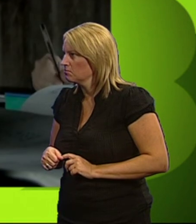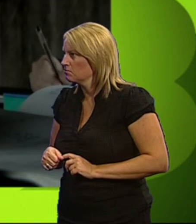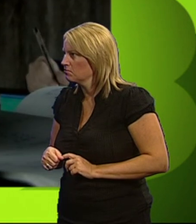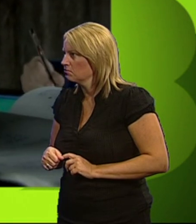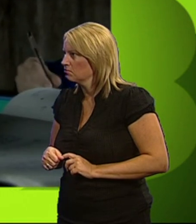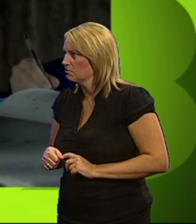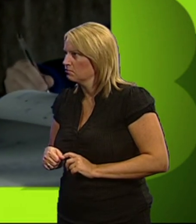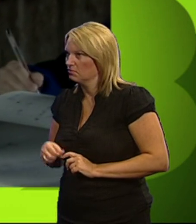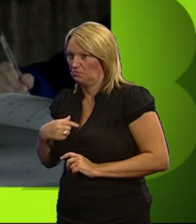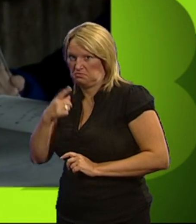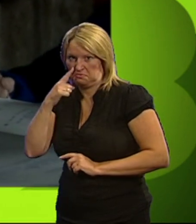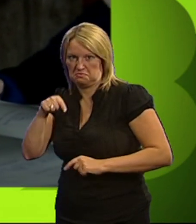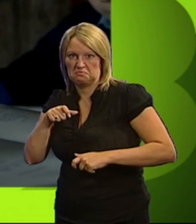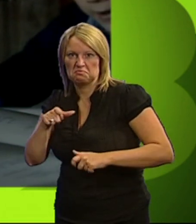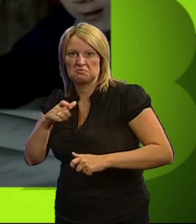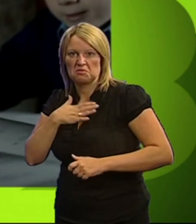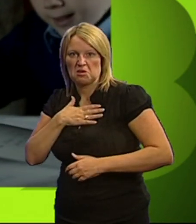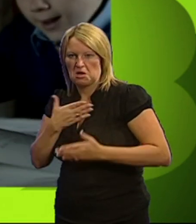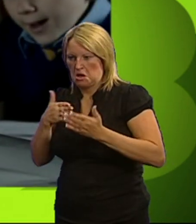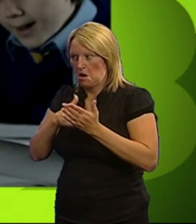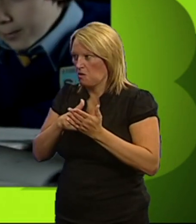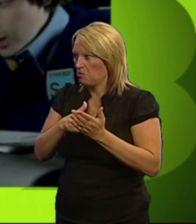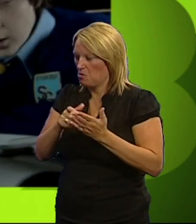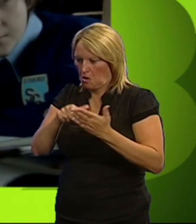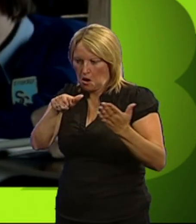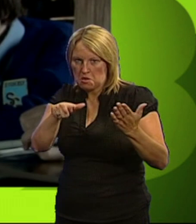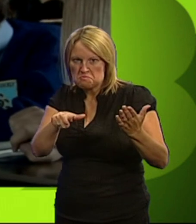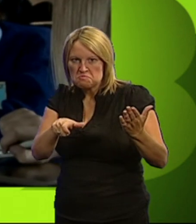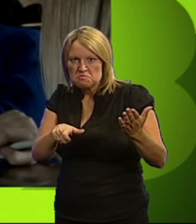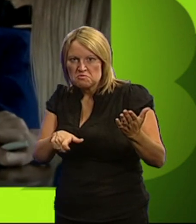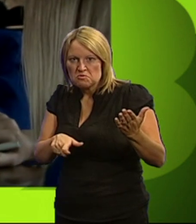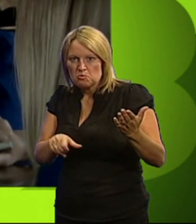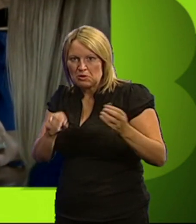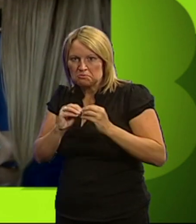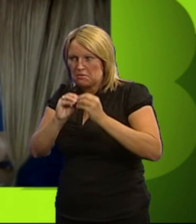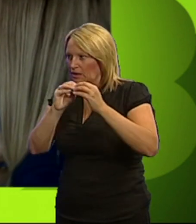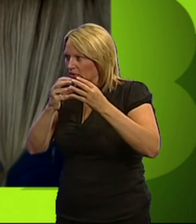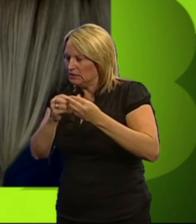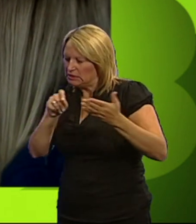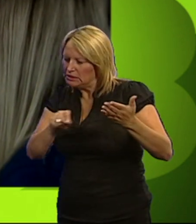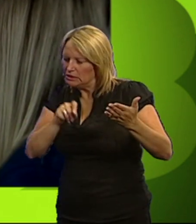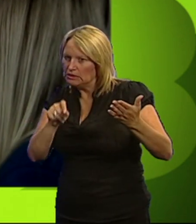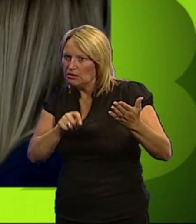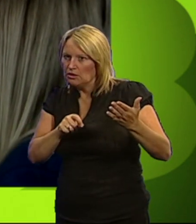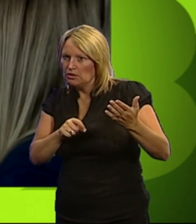So, I carry the one and add up the columns, which makes